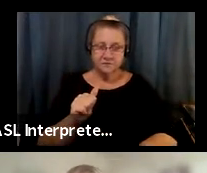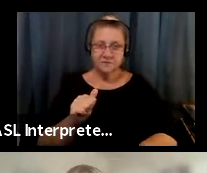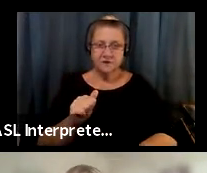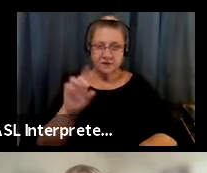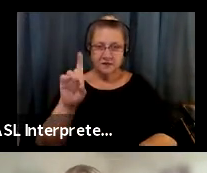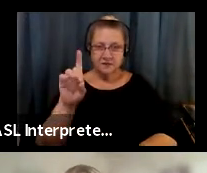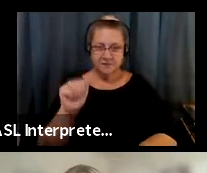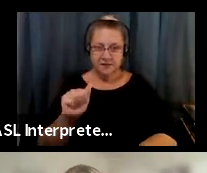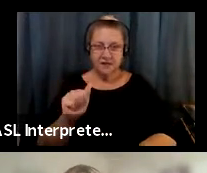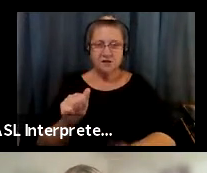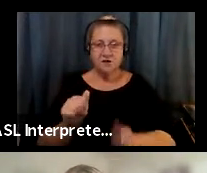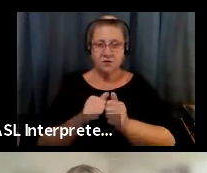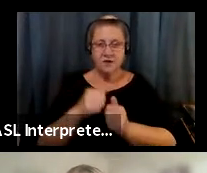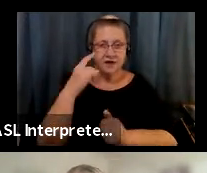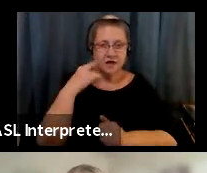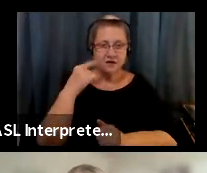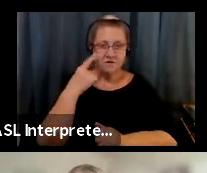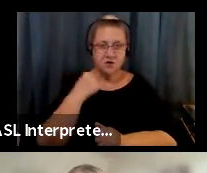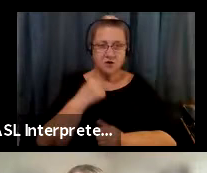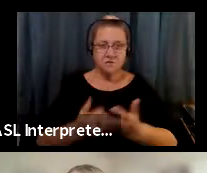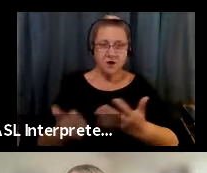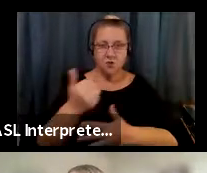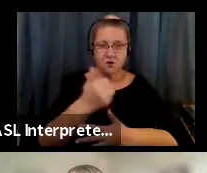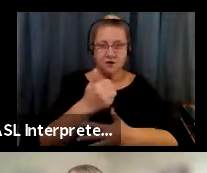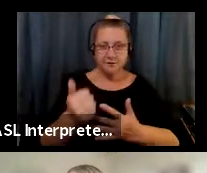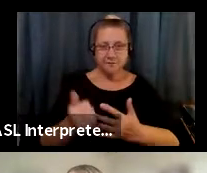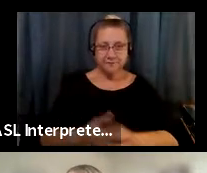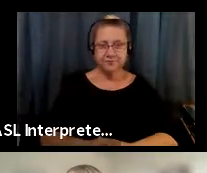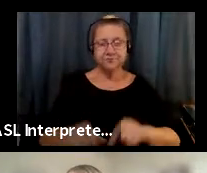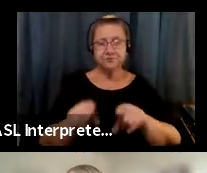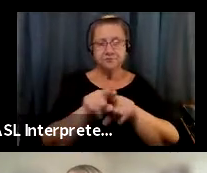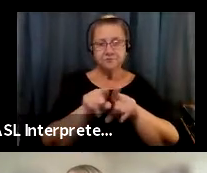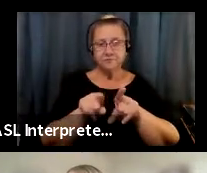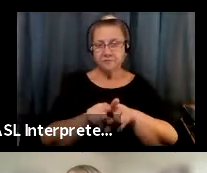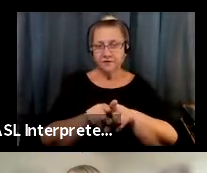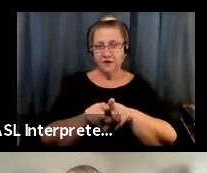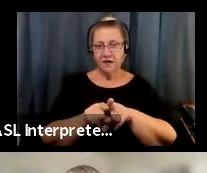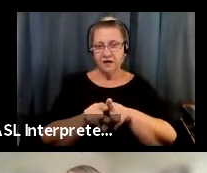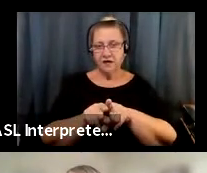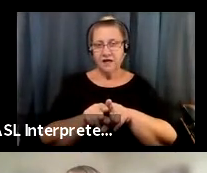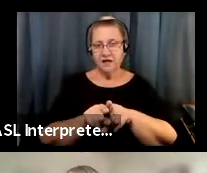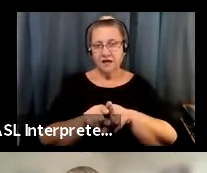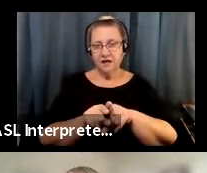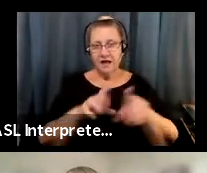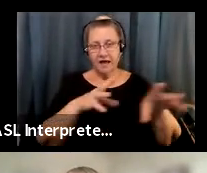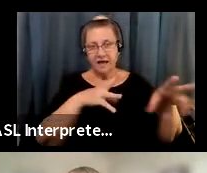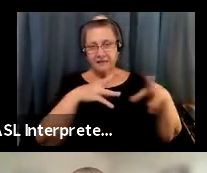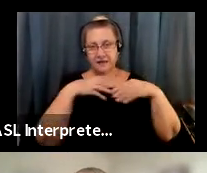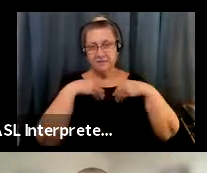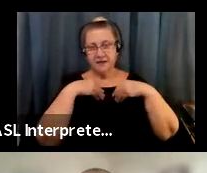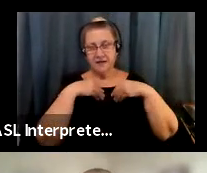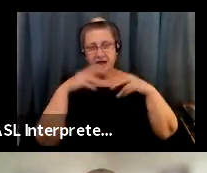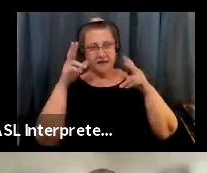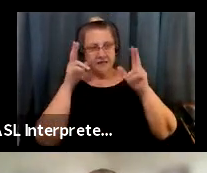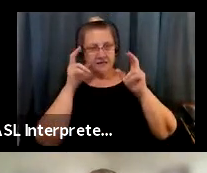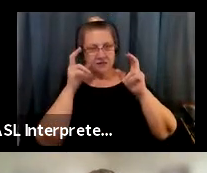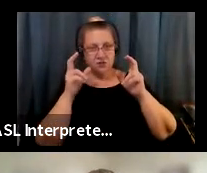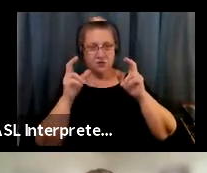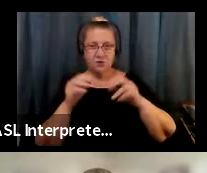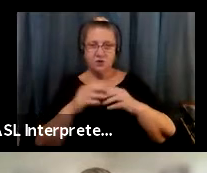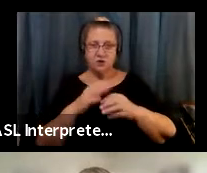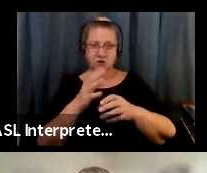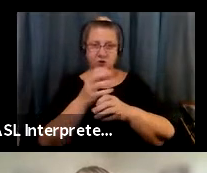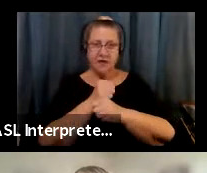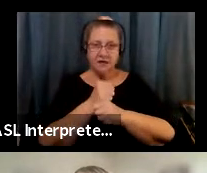prioritization, and also that we were listened to as in getting vaccine providers